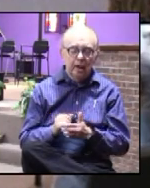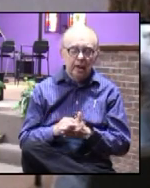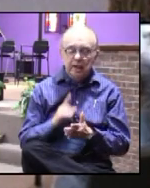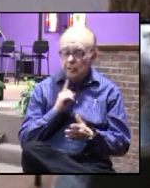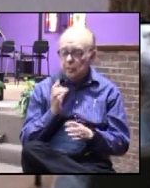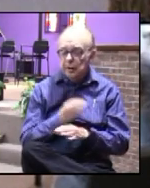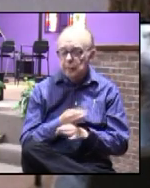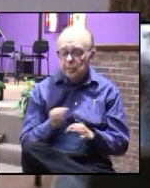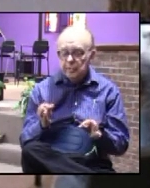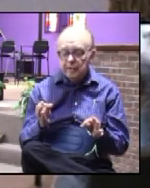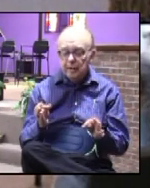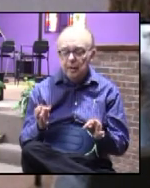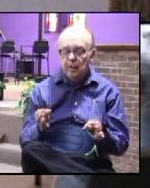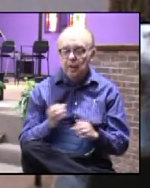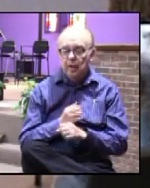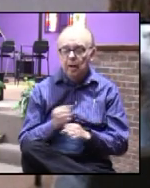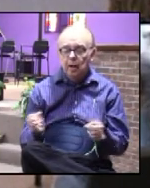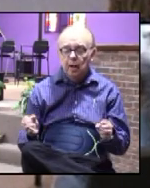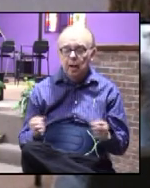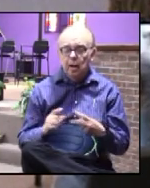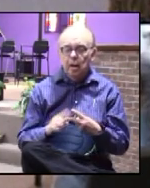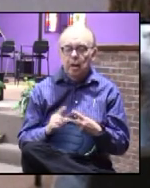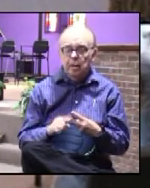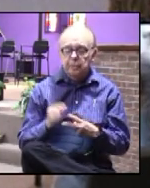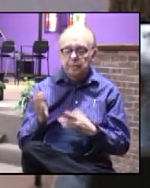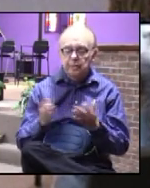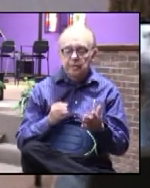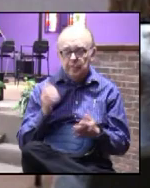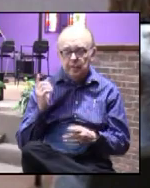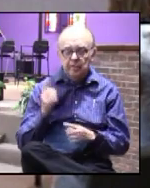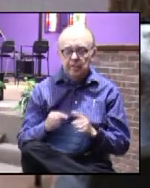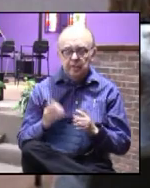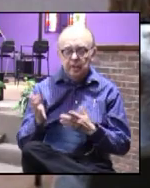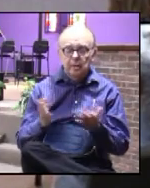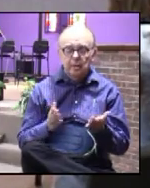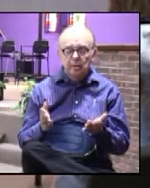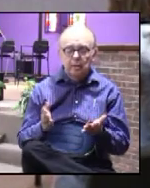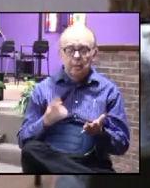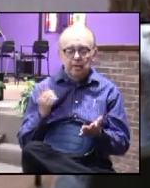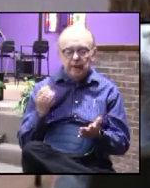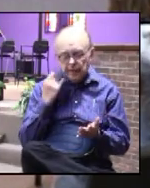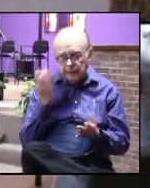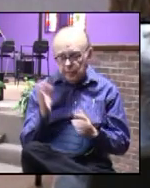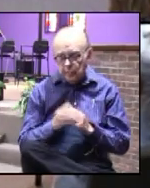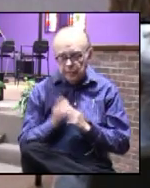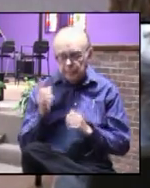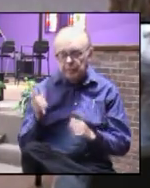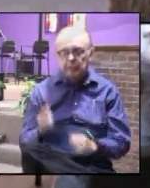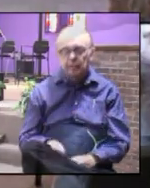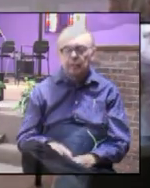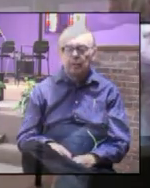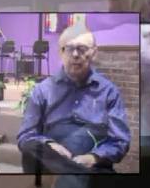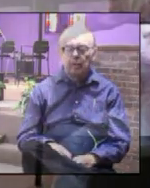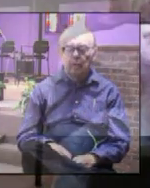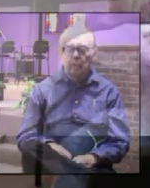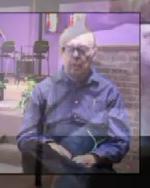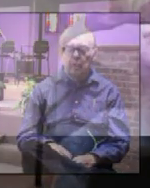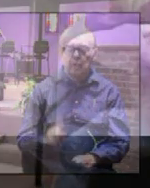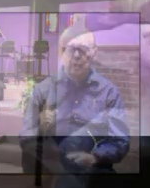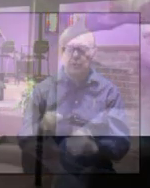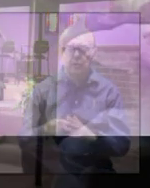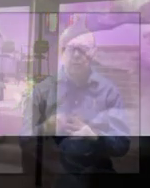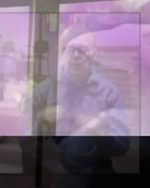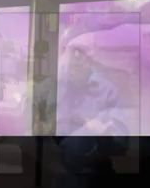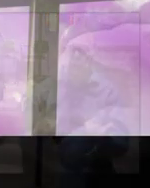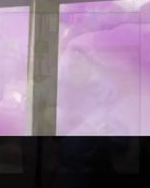salvation. Second is learning how to serve him. But you can't serve him unless you worship him. So let's start.